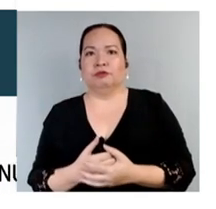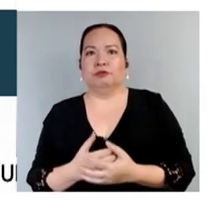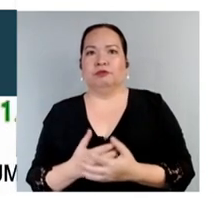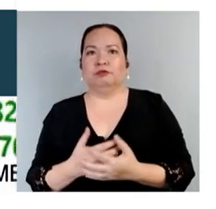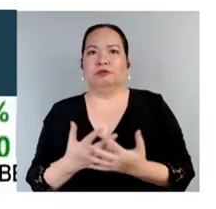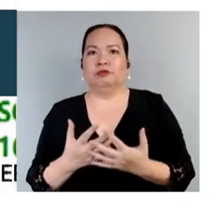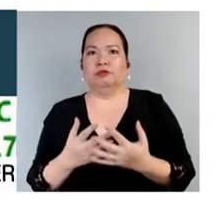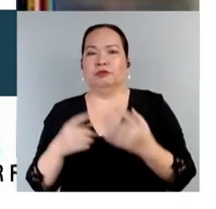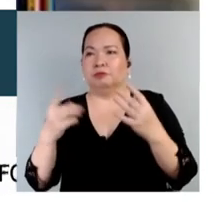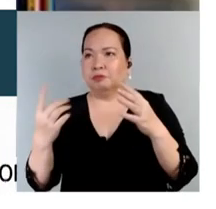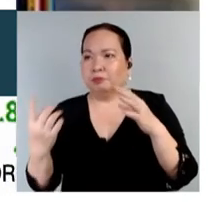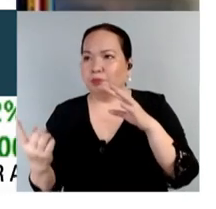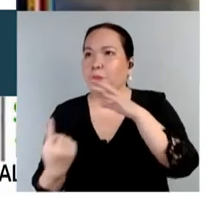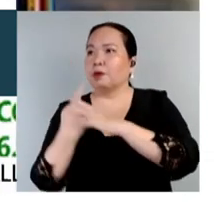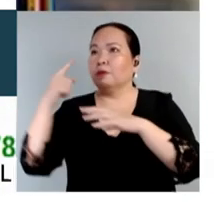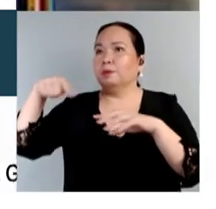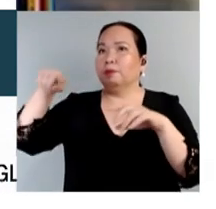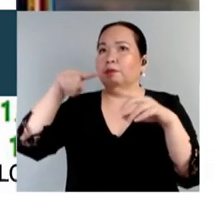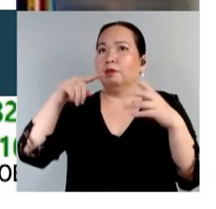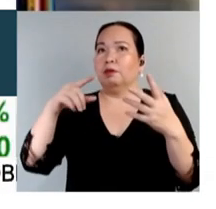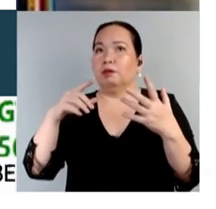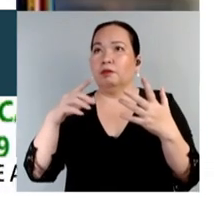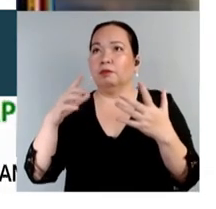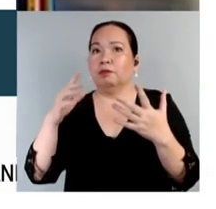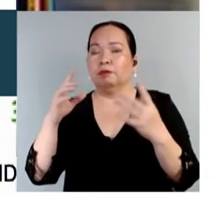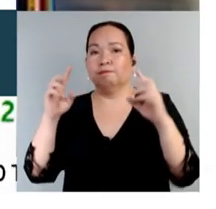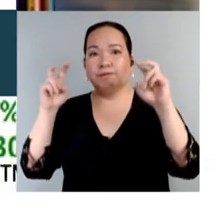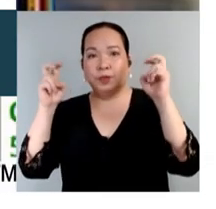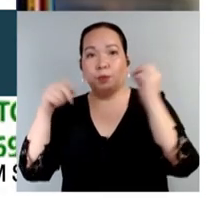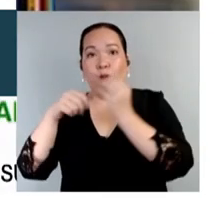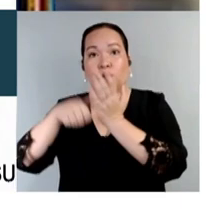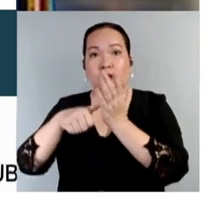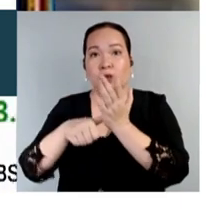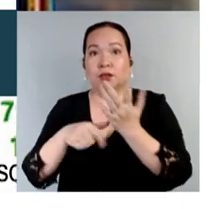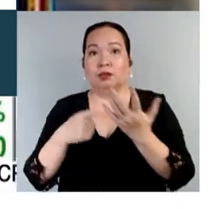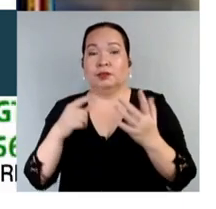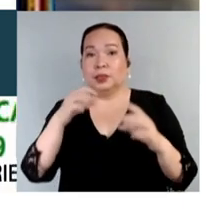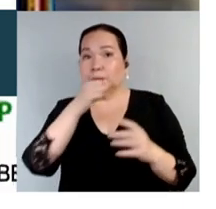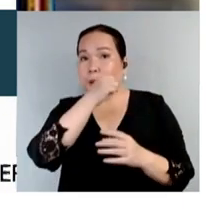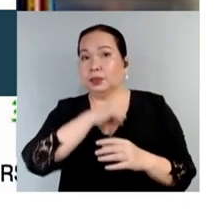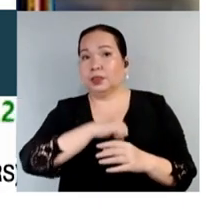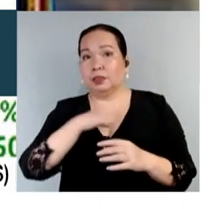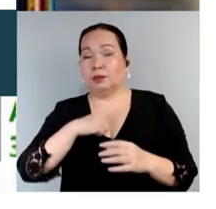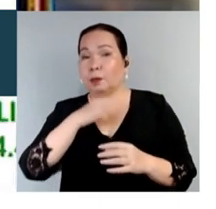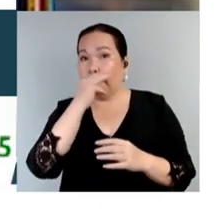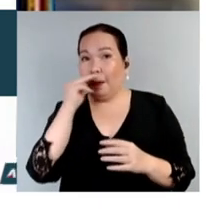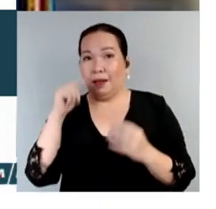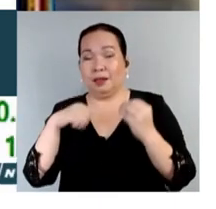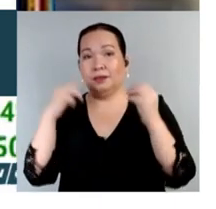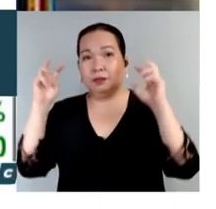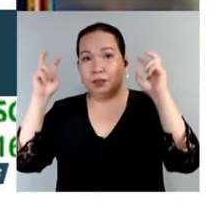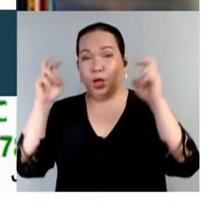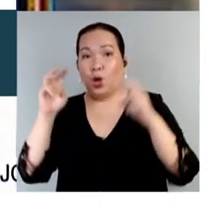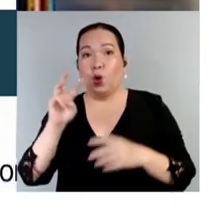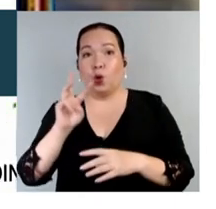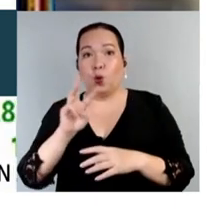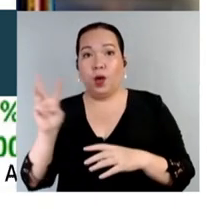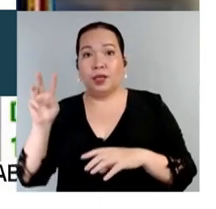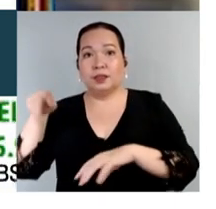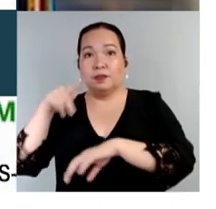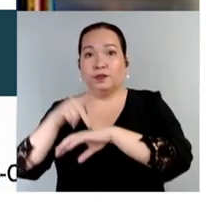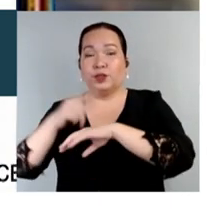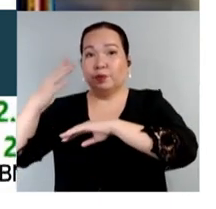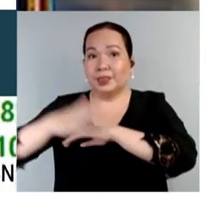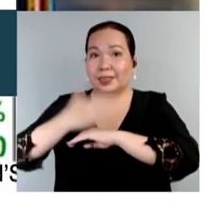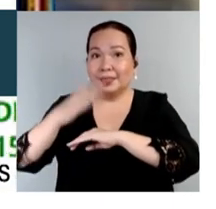consciousness, the first issue that he picked is the West Philippine Sea. It's an equally important issue, but it's not one